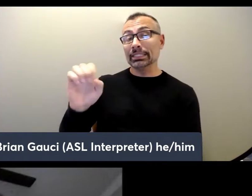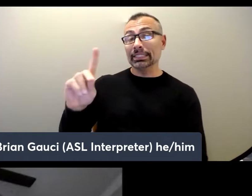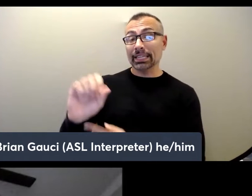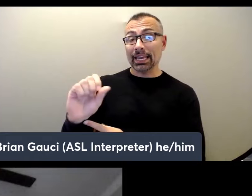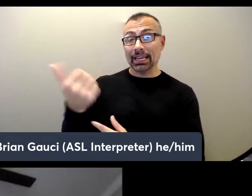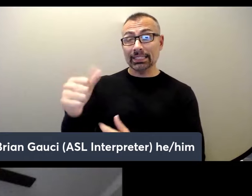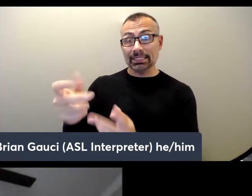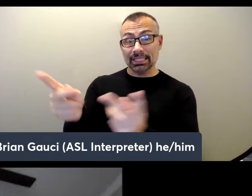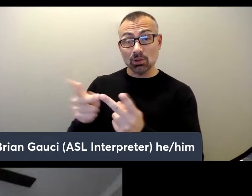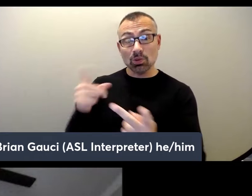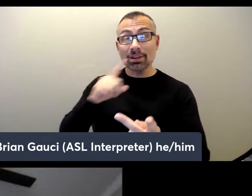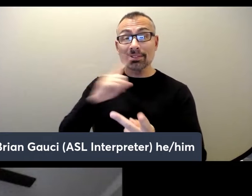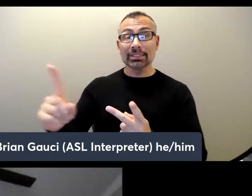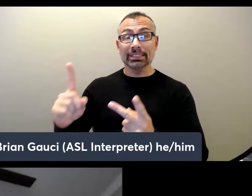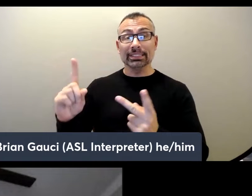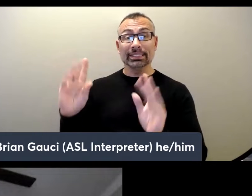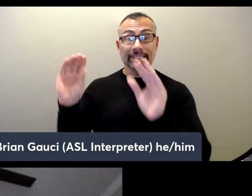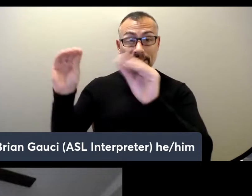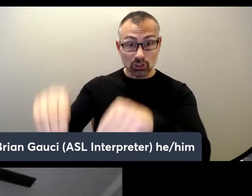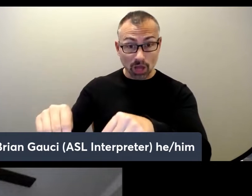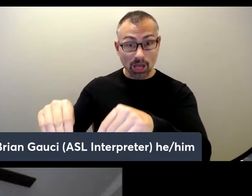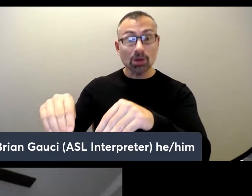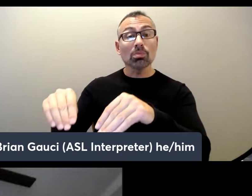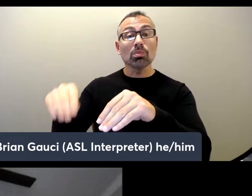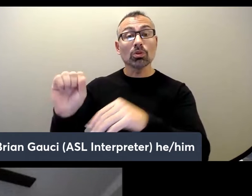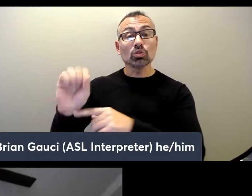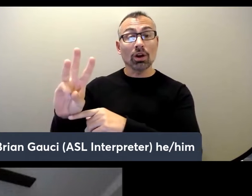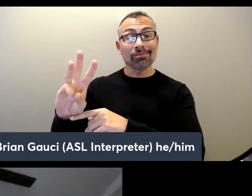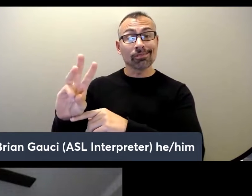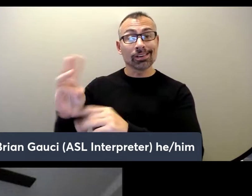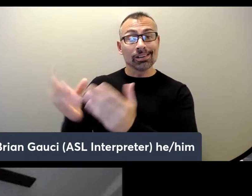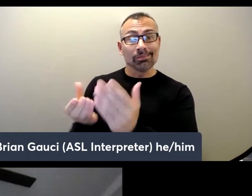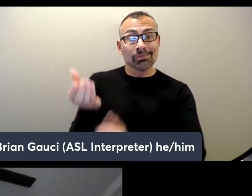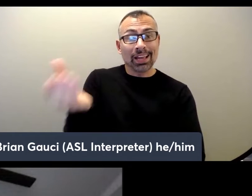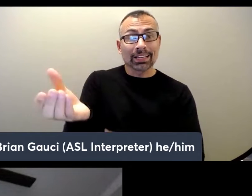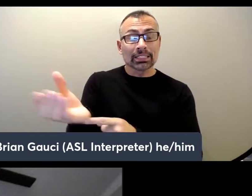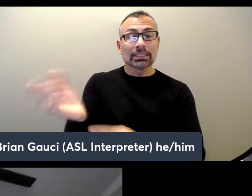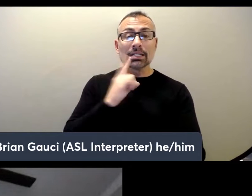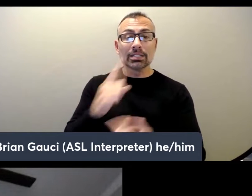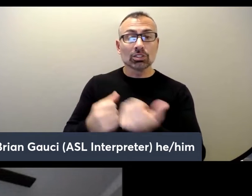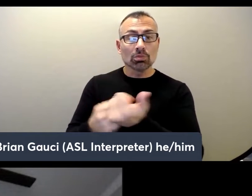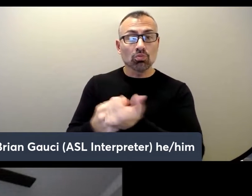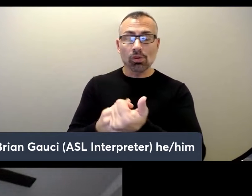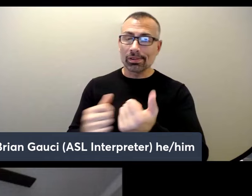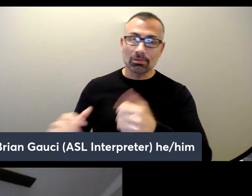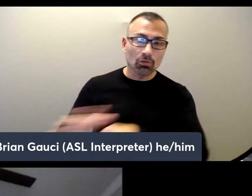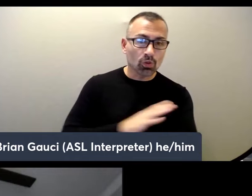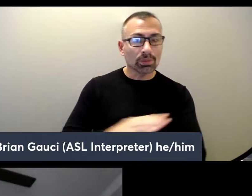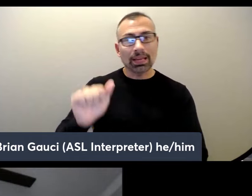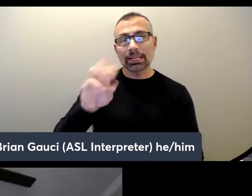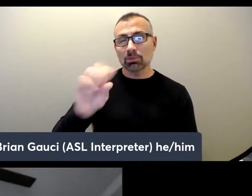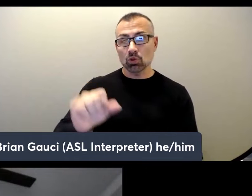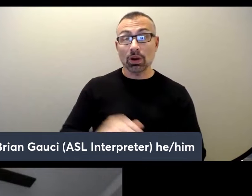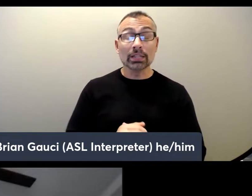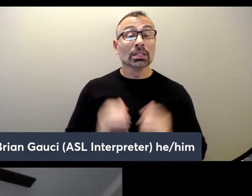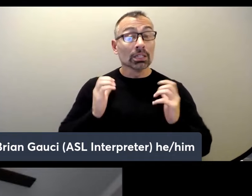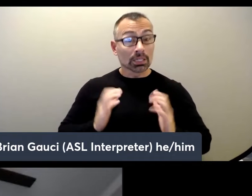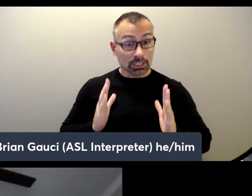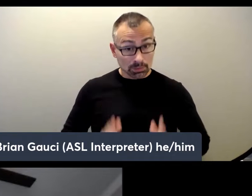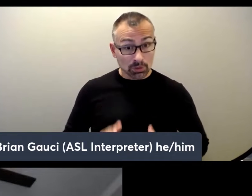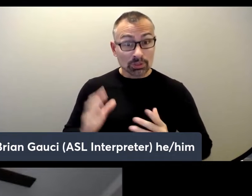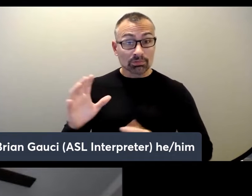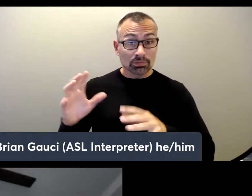installable software package that's fully supported by AWS. And customers can take that package and run it on their